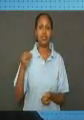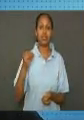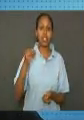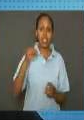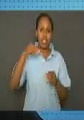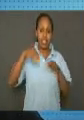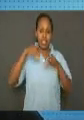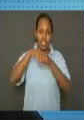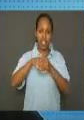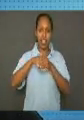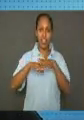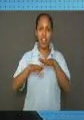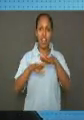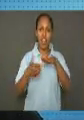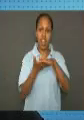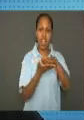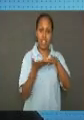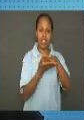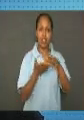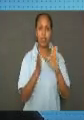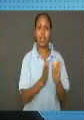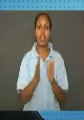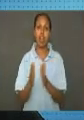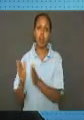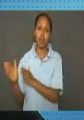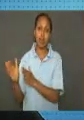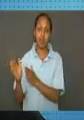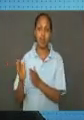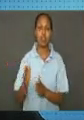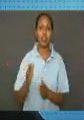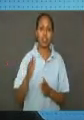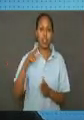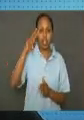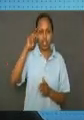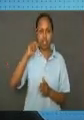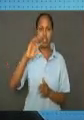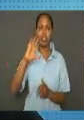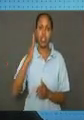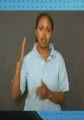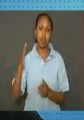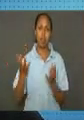inner layer made up of N-type material,